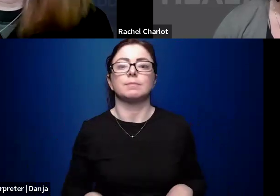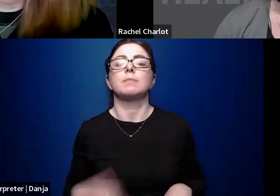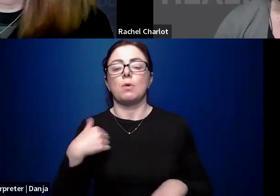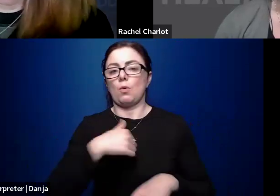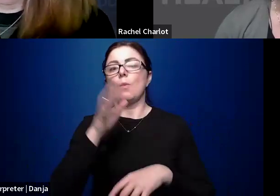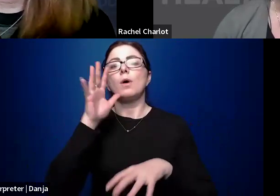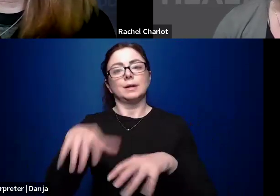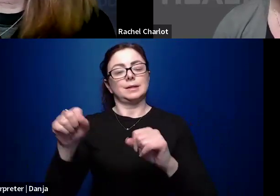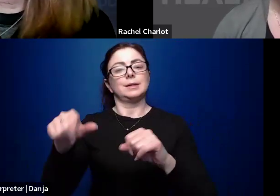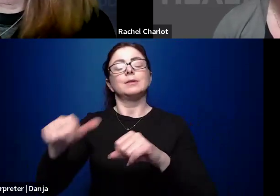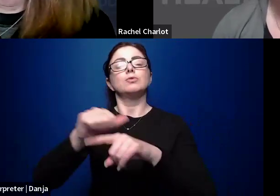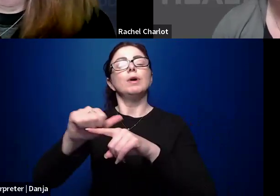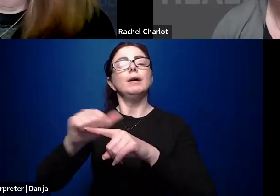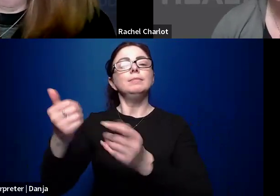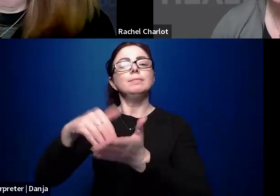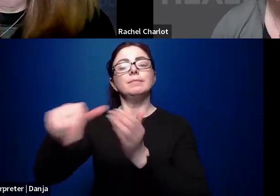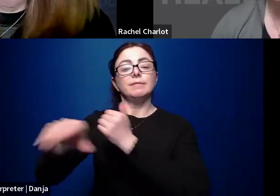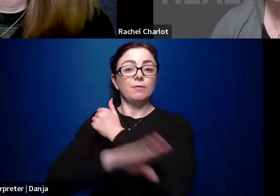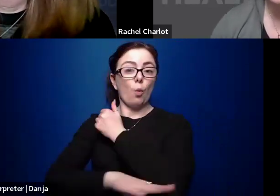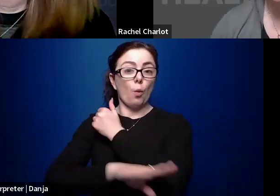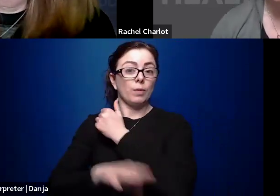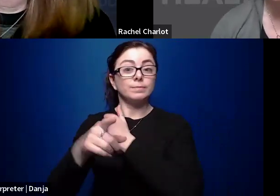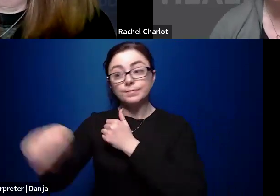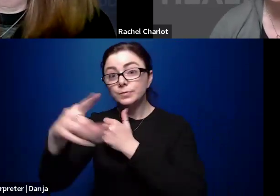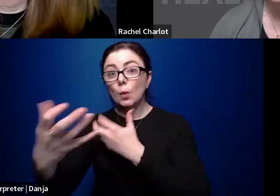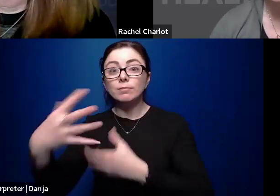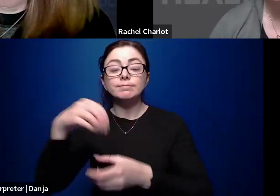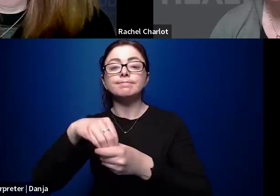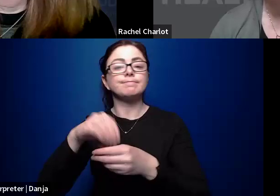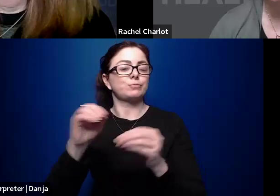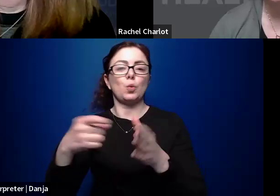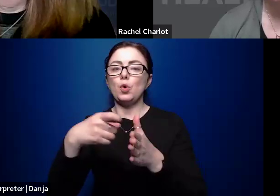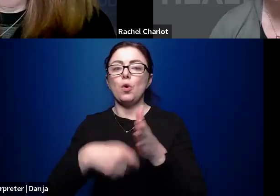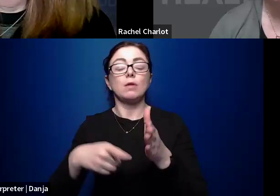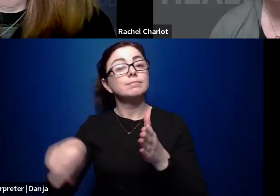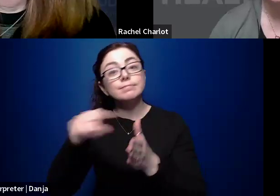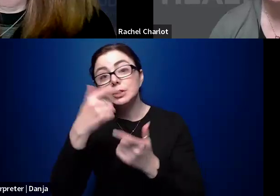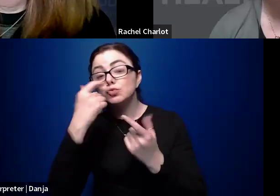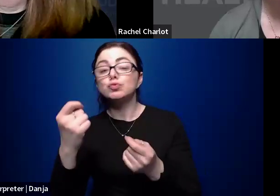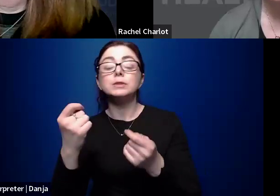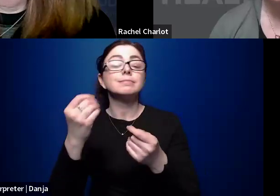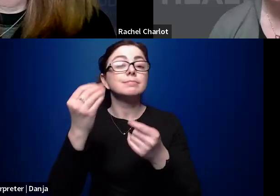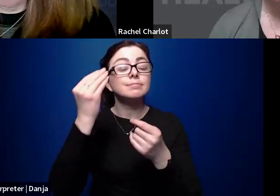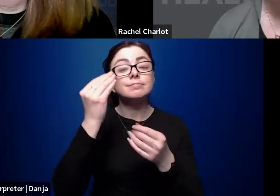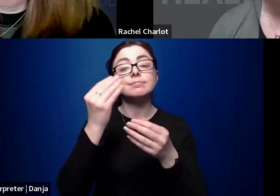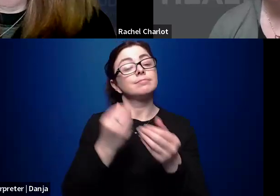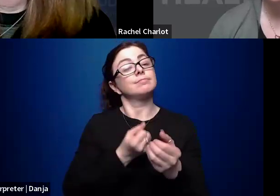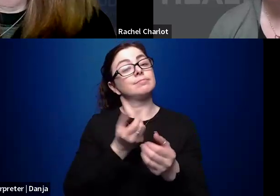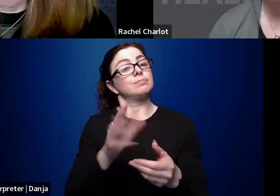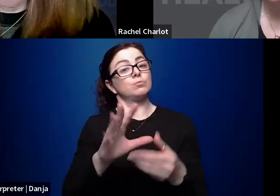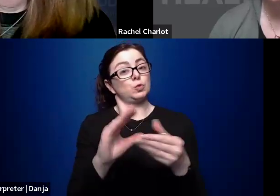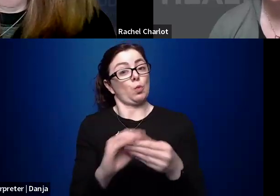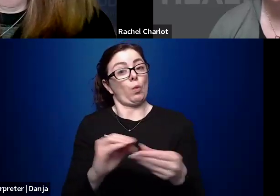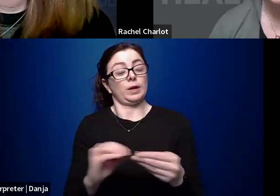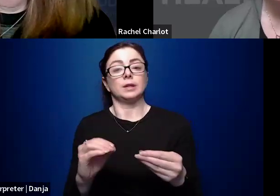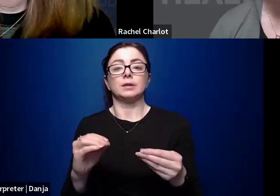to participants. Interested storytellers can apply by reaching out to us, and we'll put